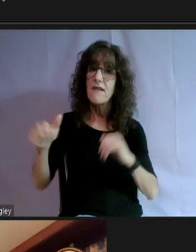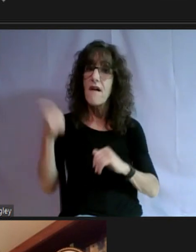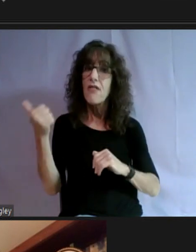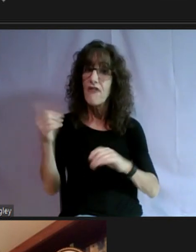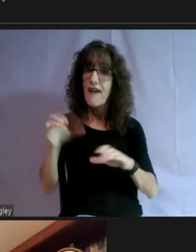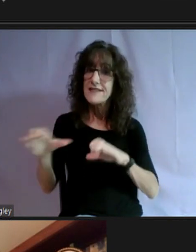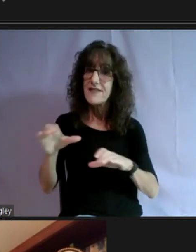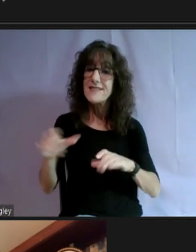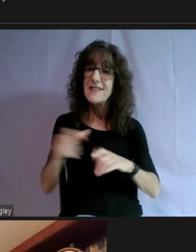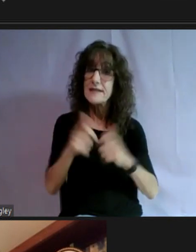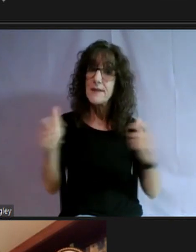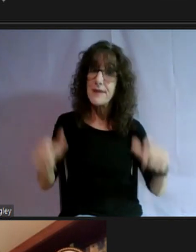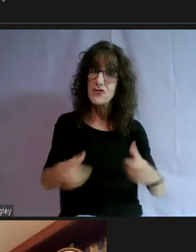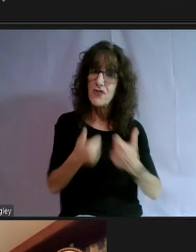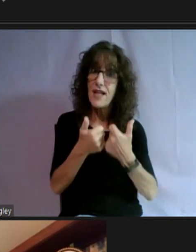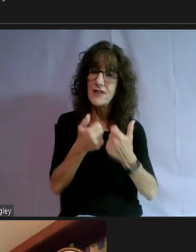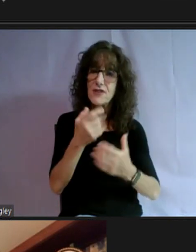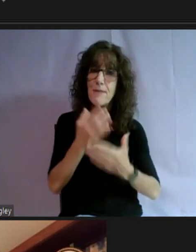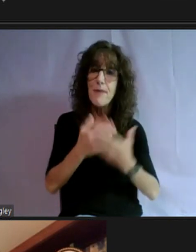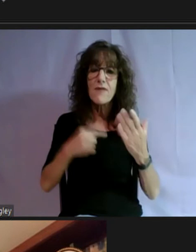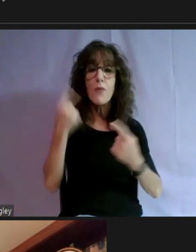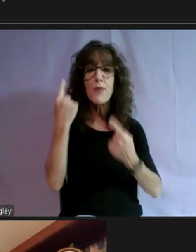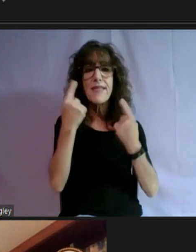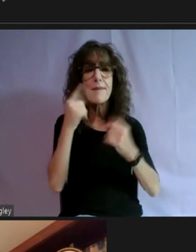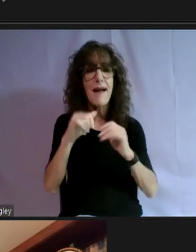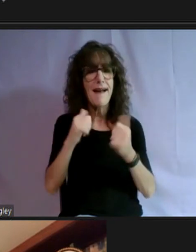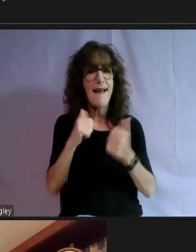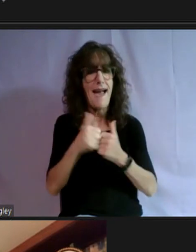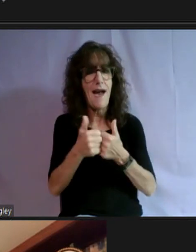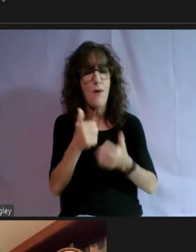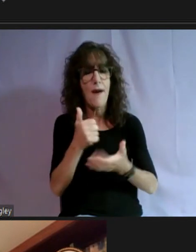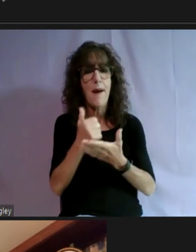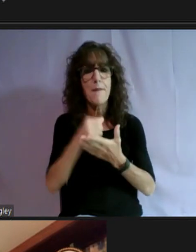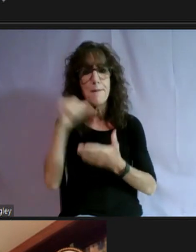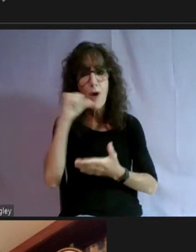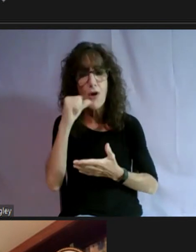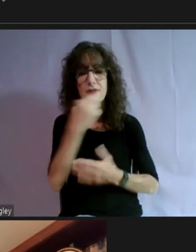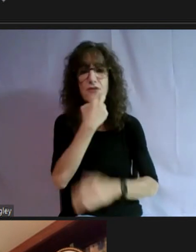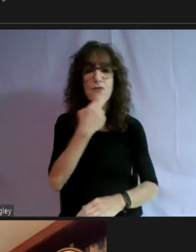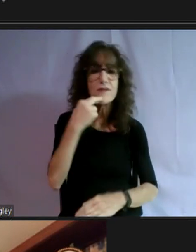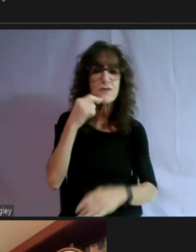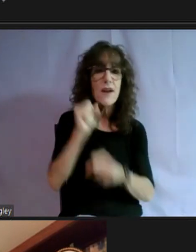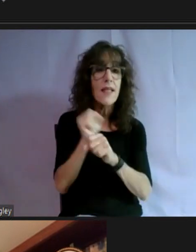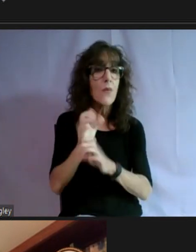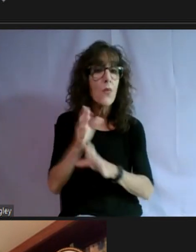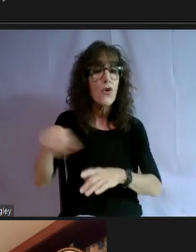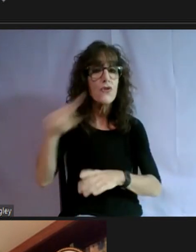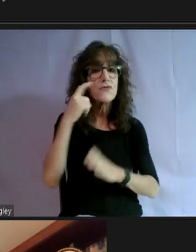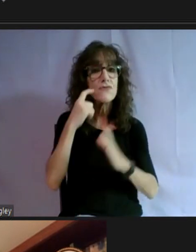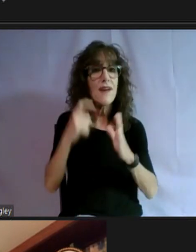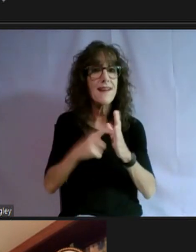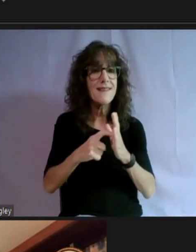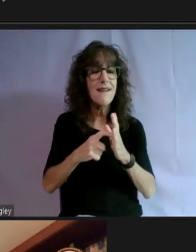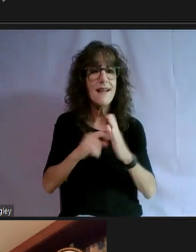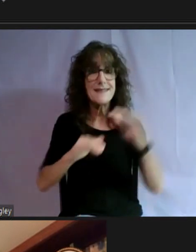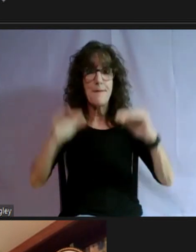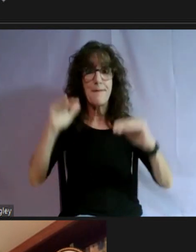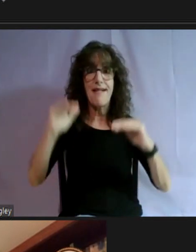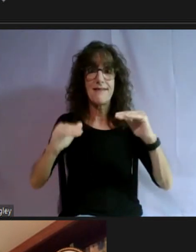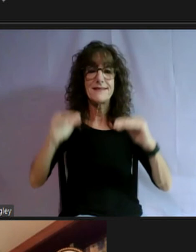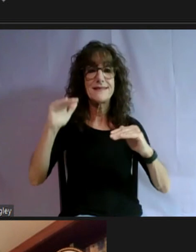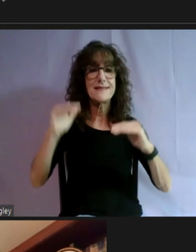that part of what we're thinking about is how do we help bars and restaurants and the workers there, recognizing that balance